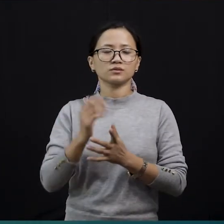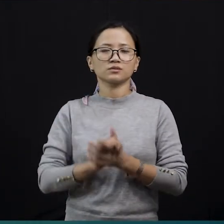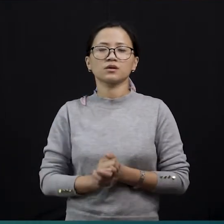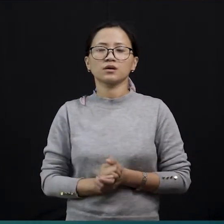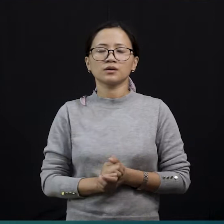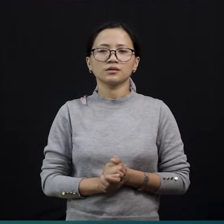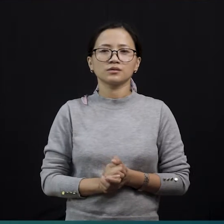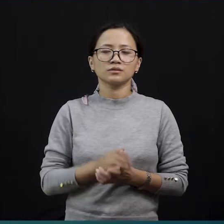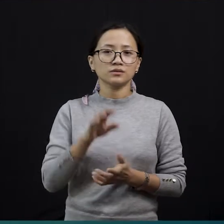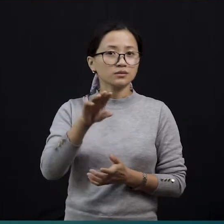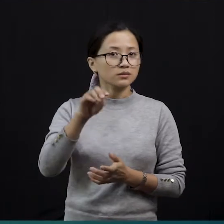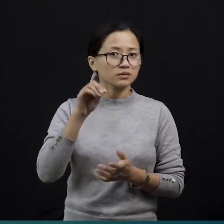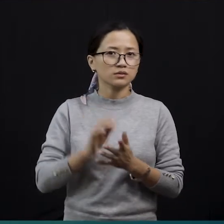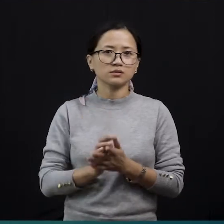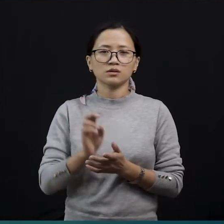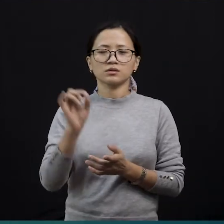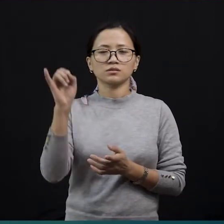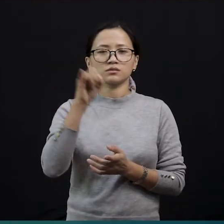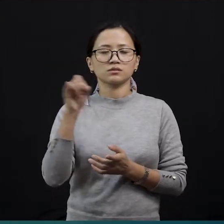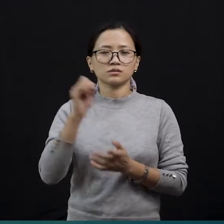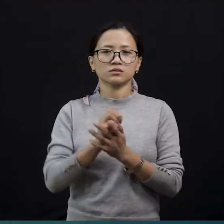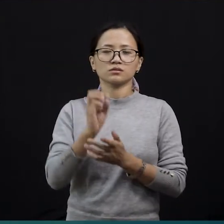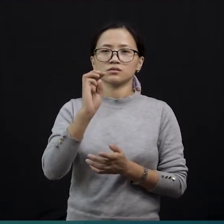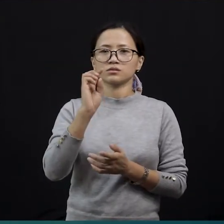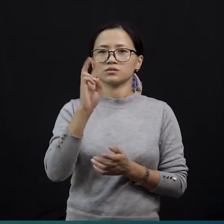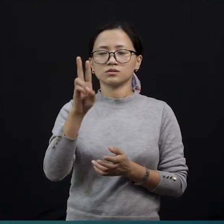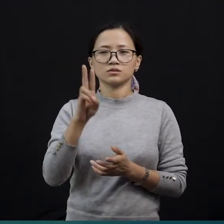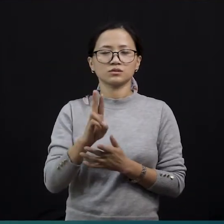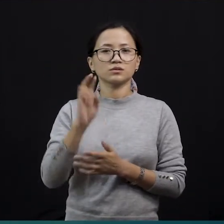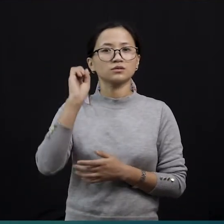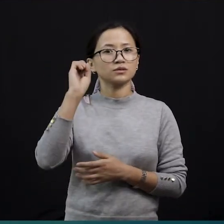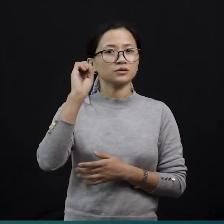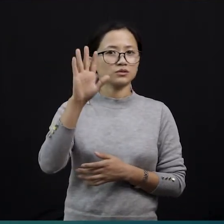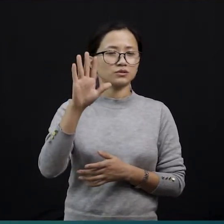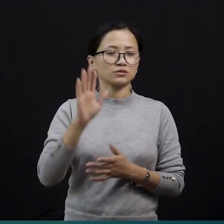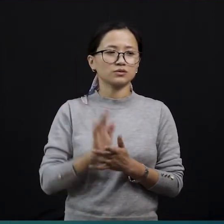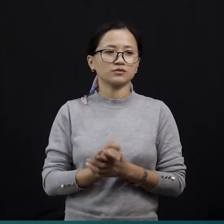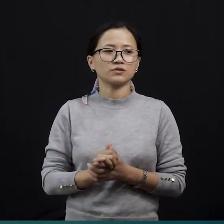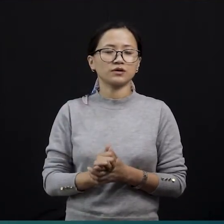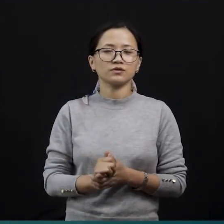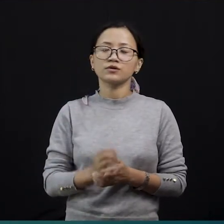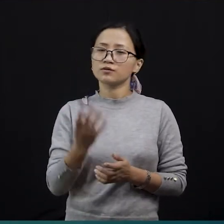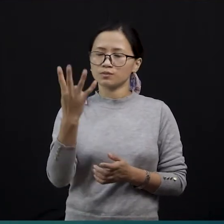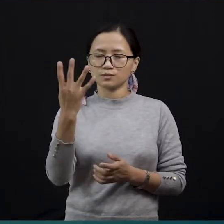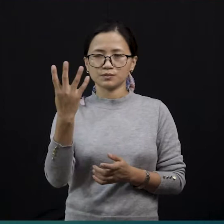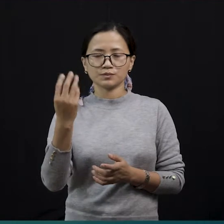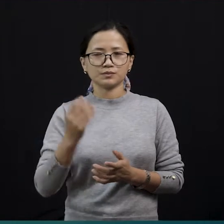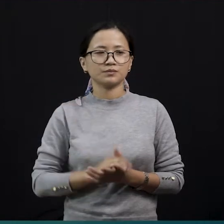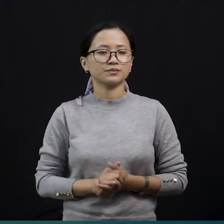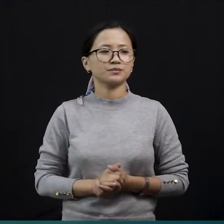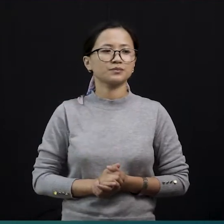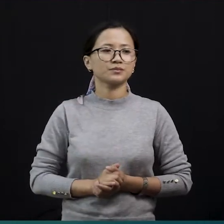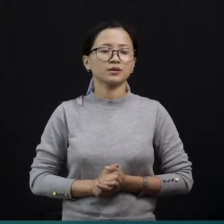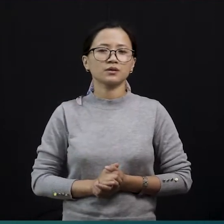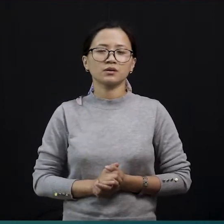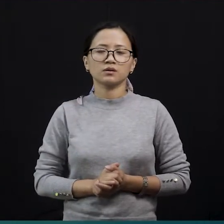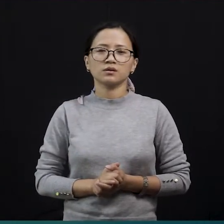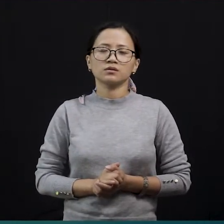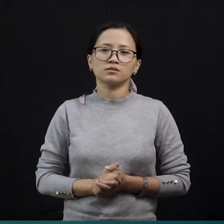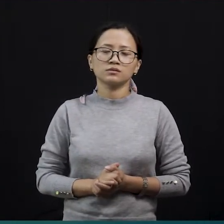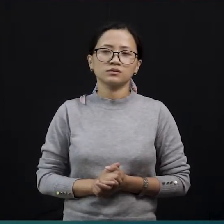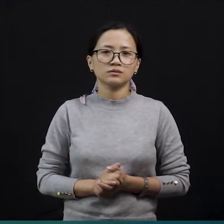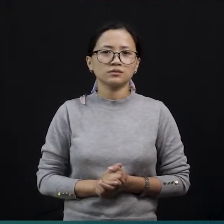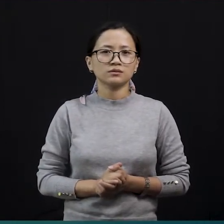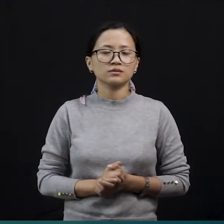same number you will put here. Then you'll add them up. Then 600 plus 25 will give you how many minutes, children?